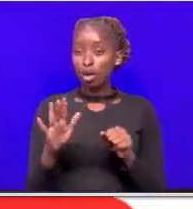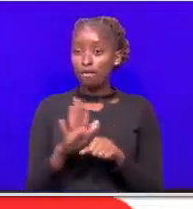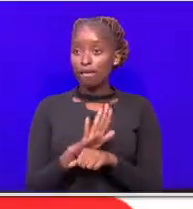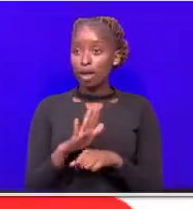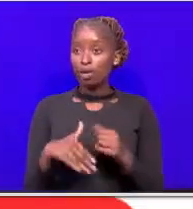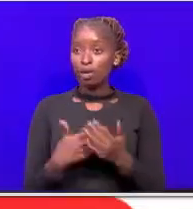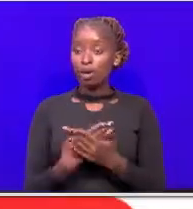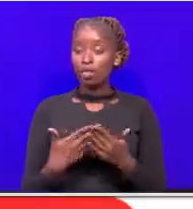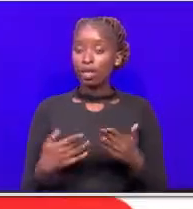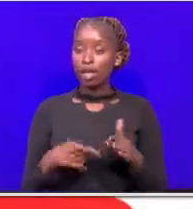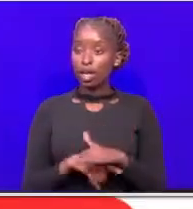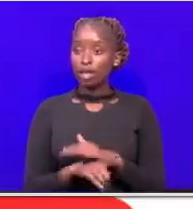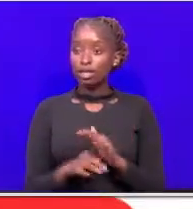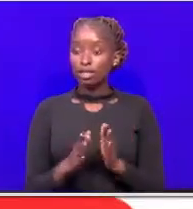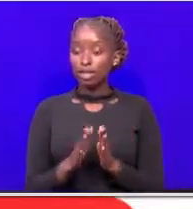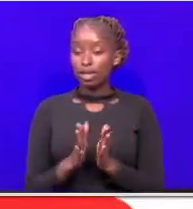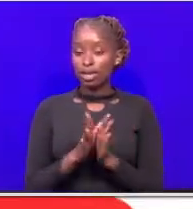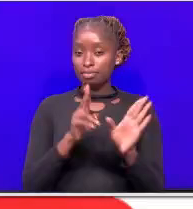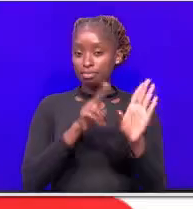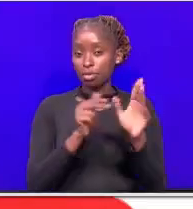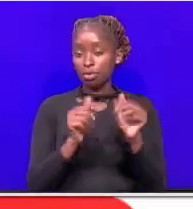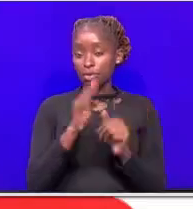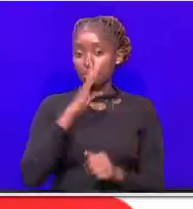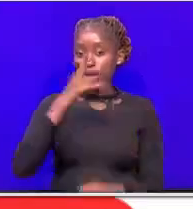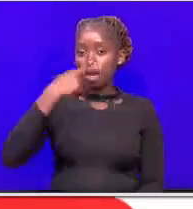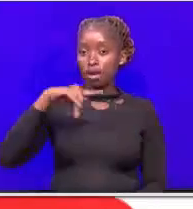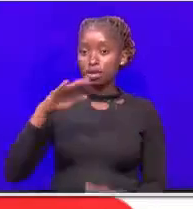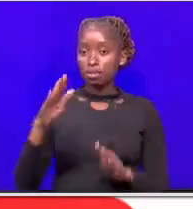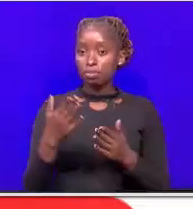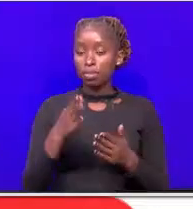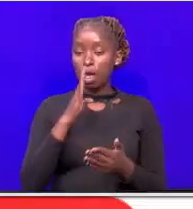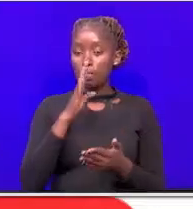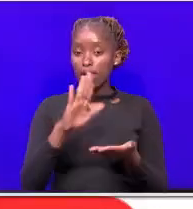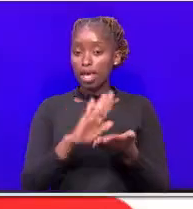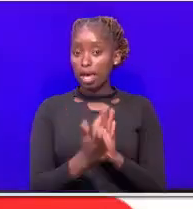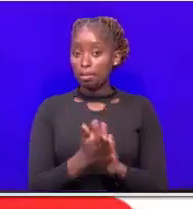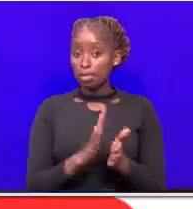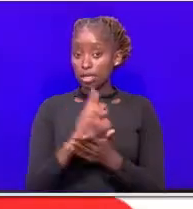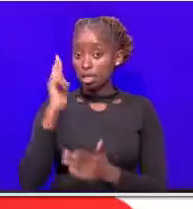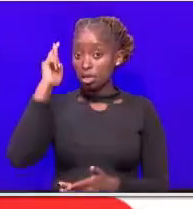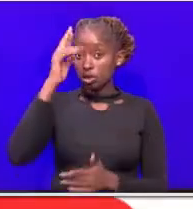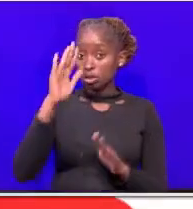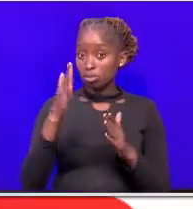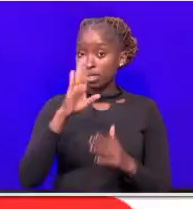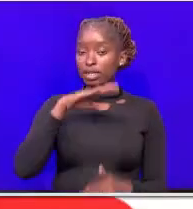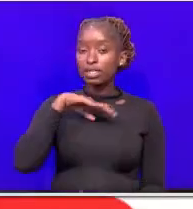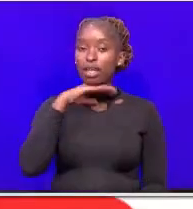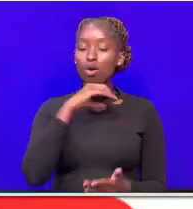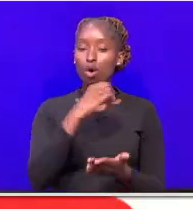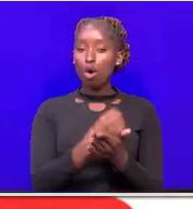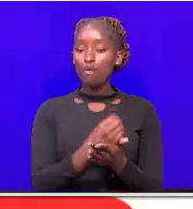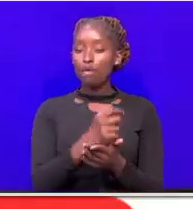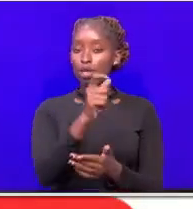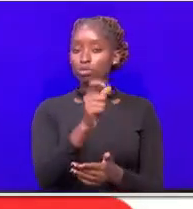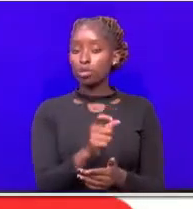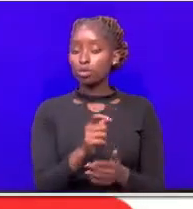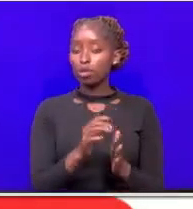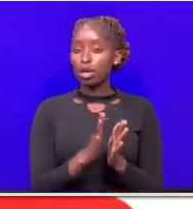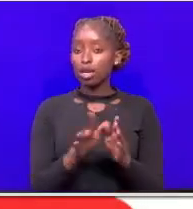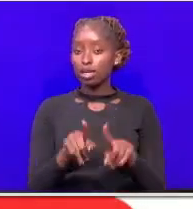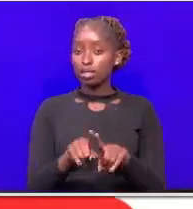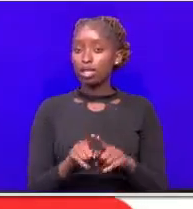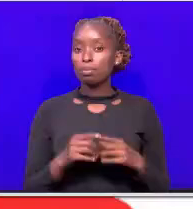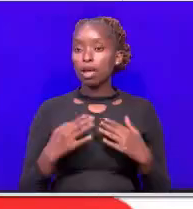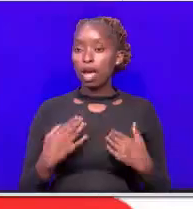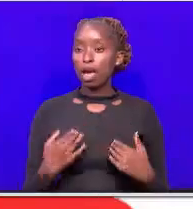and ward seats that have been declared vacant as a result of death of office holders and nullifications of